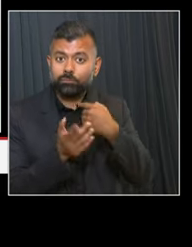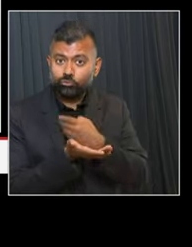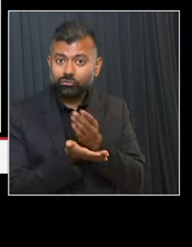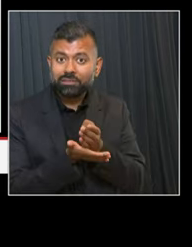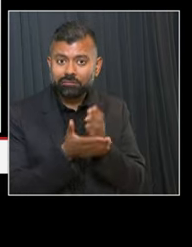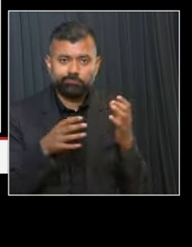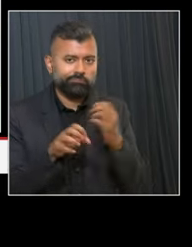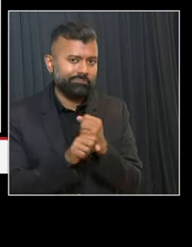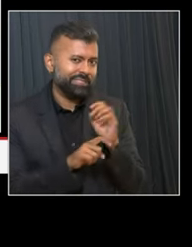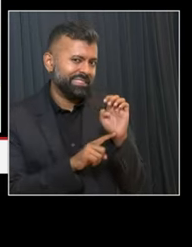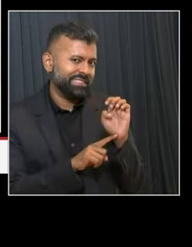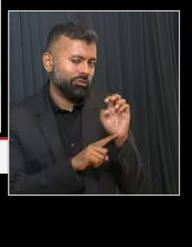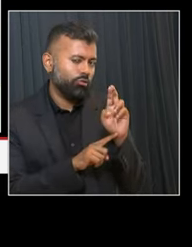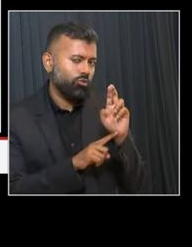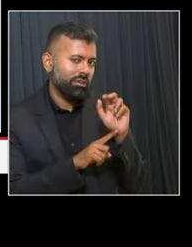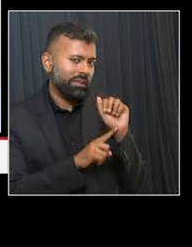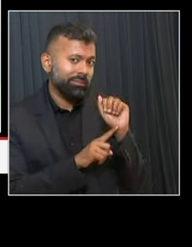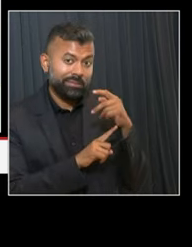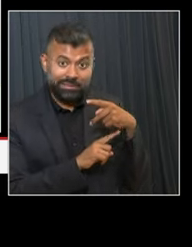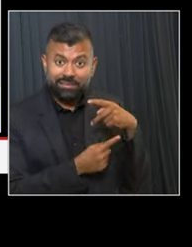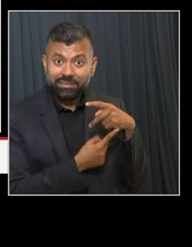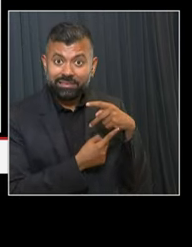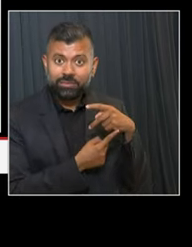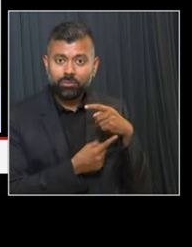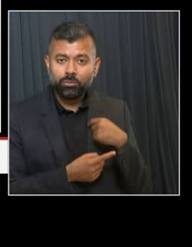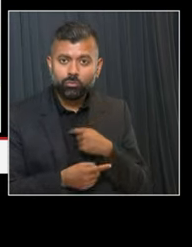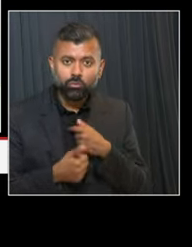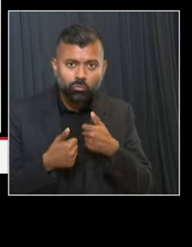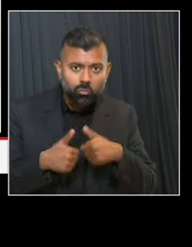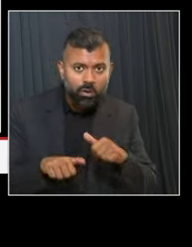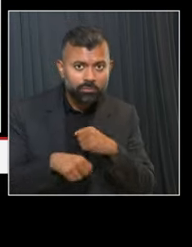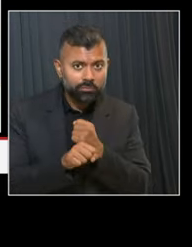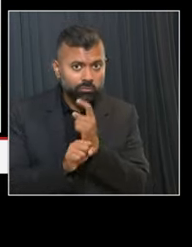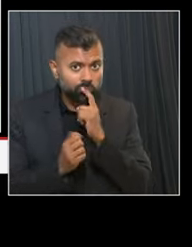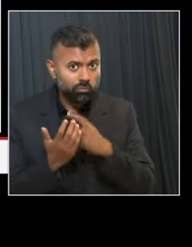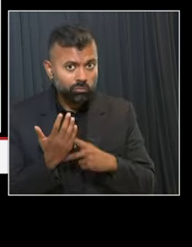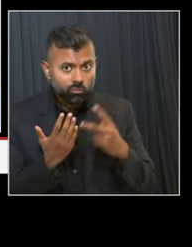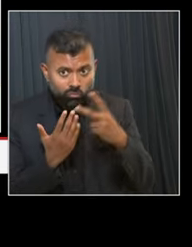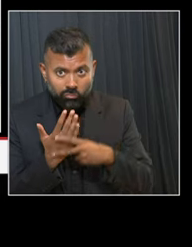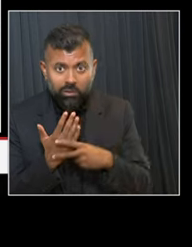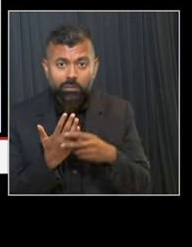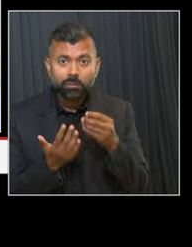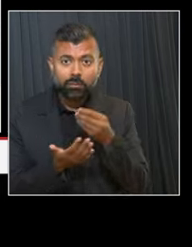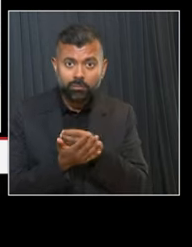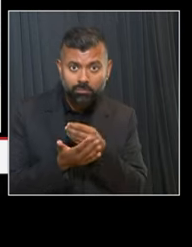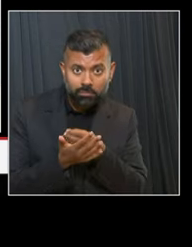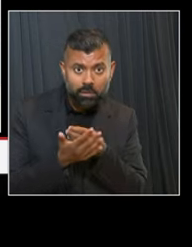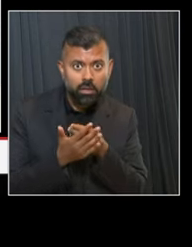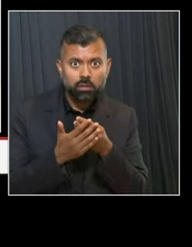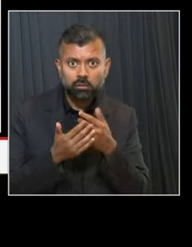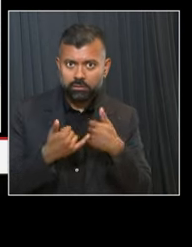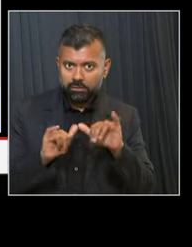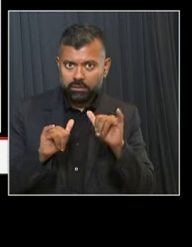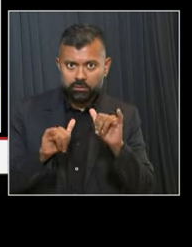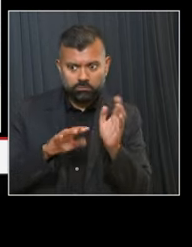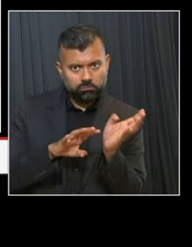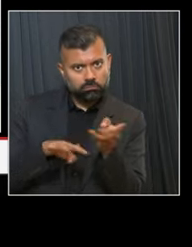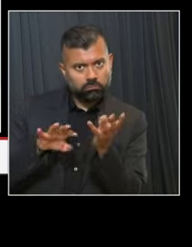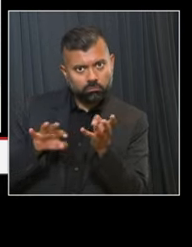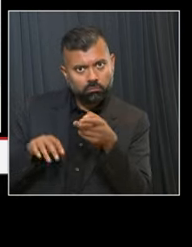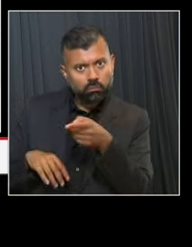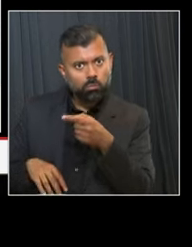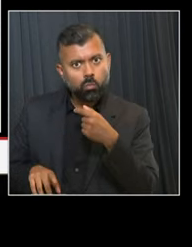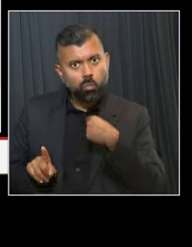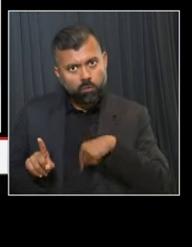to tighten that program to ensure that the folks getting it are the ones that qualify. We also know that housing is